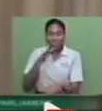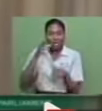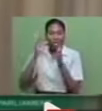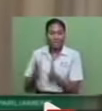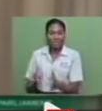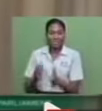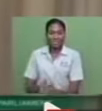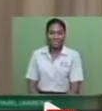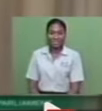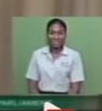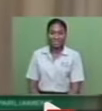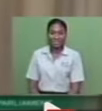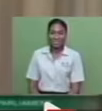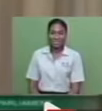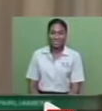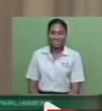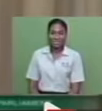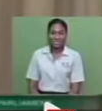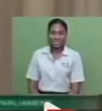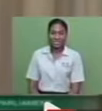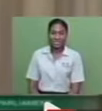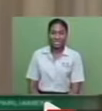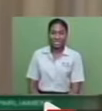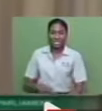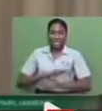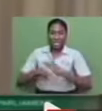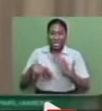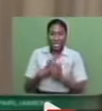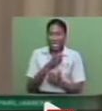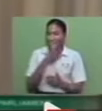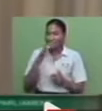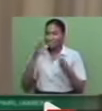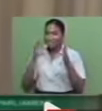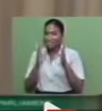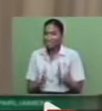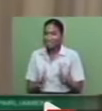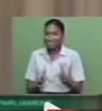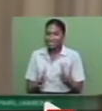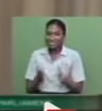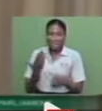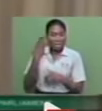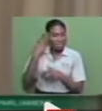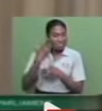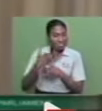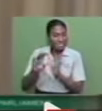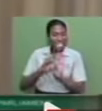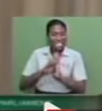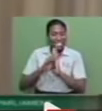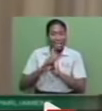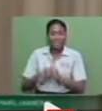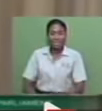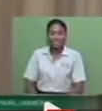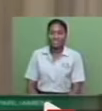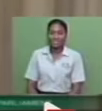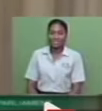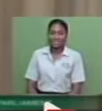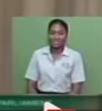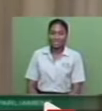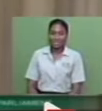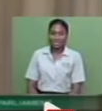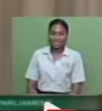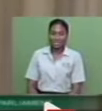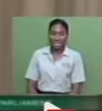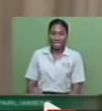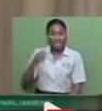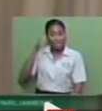whole agricultural manufacturing and drainage complex surrounding it. An example. Shutting down the railway which faithfully serviced